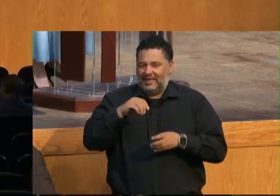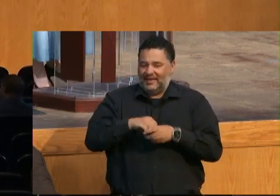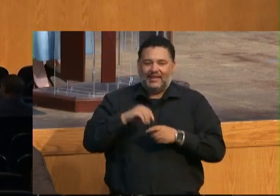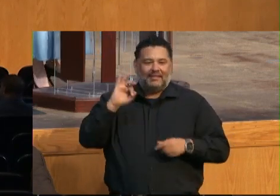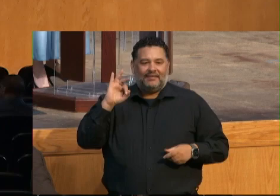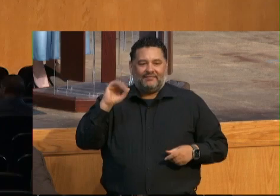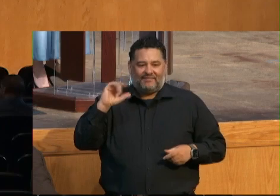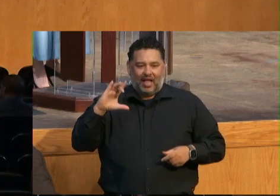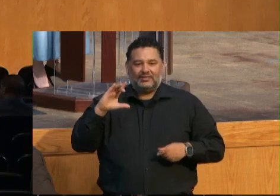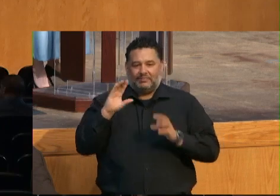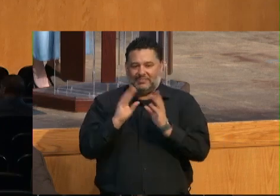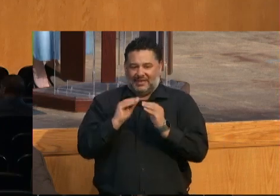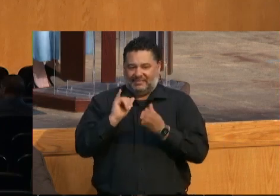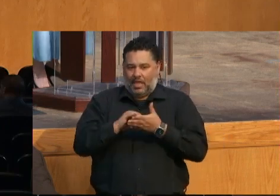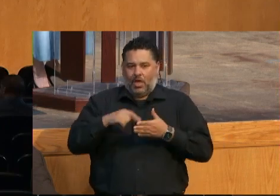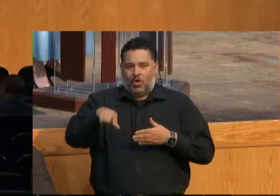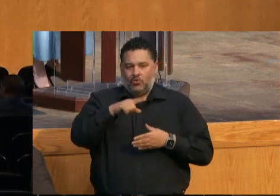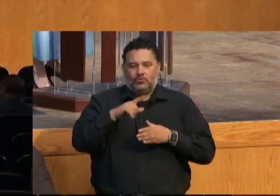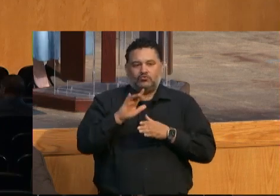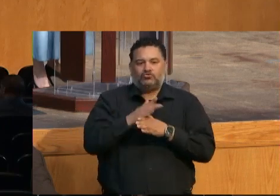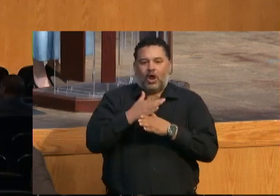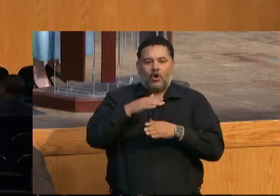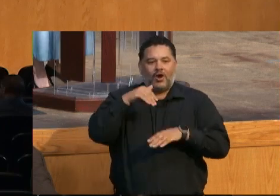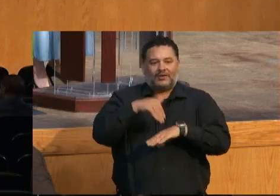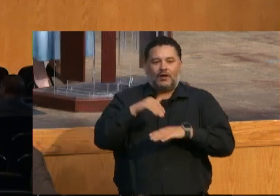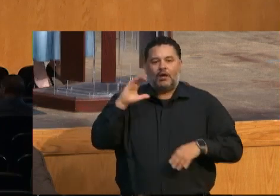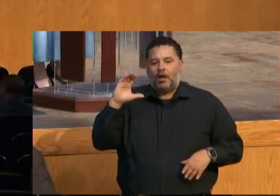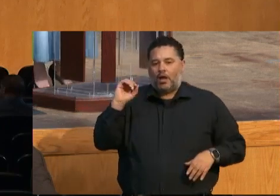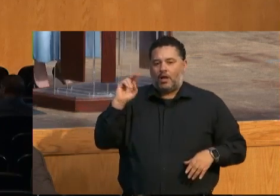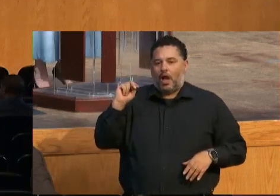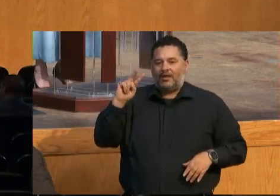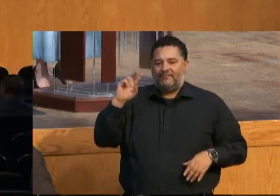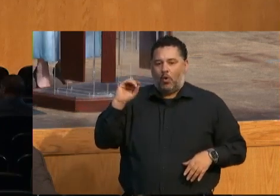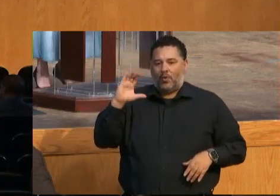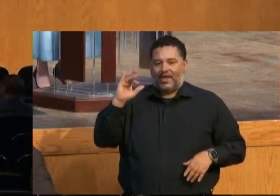you shared at Convocation. We want some new stuff.